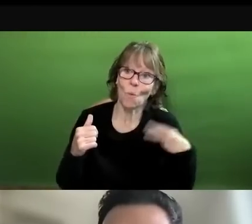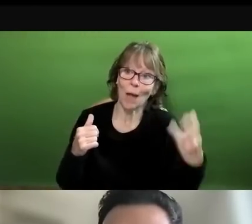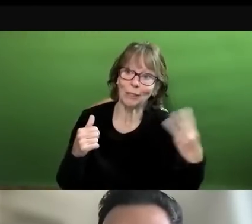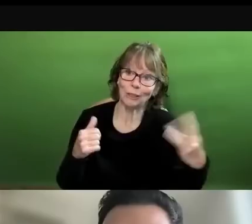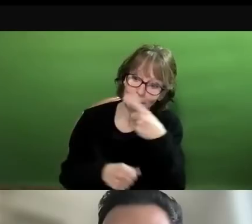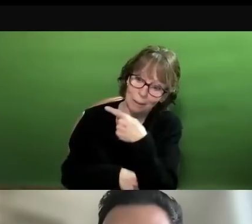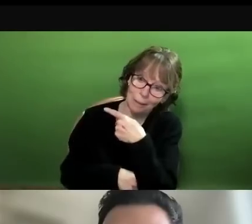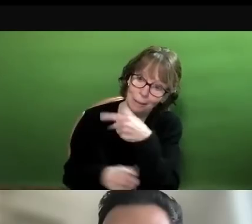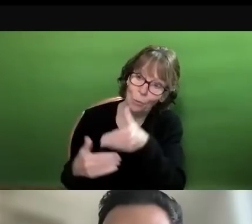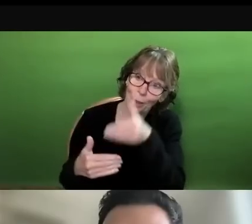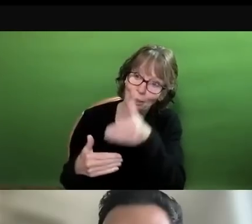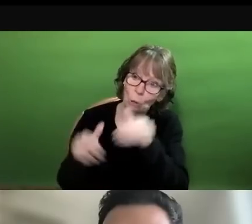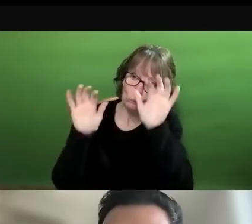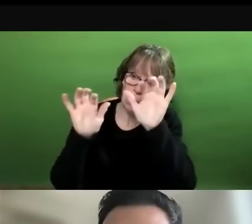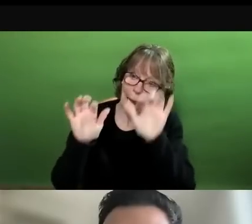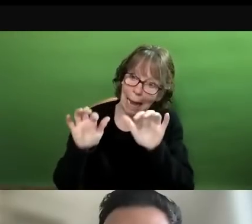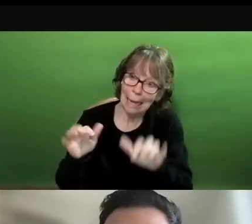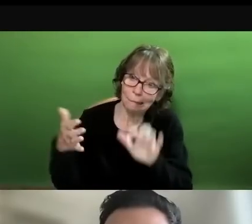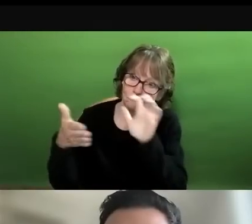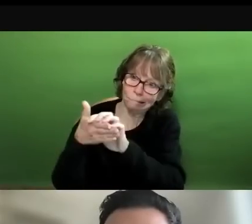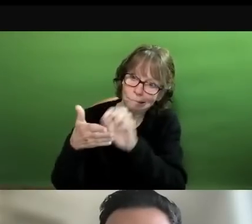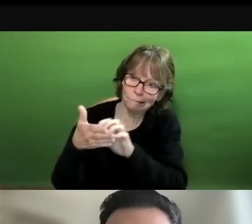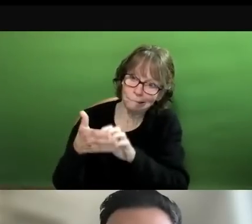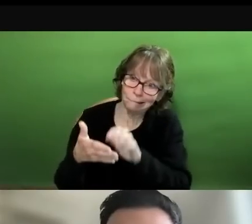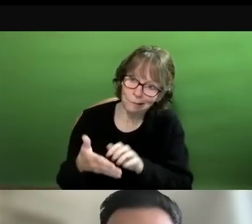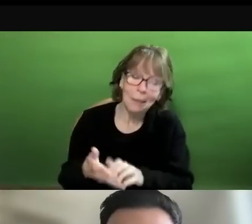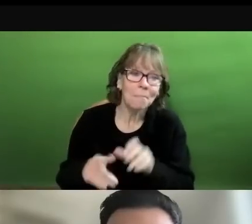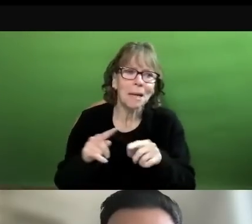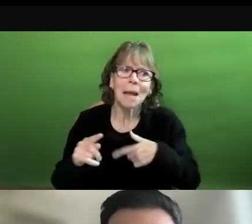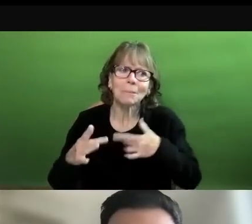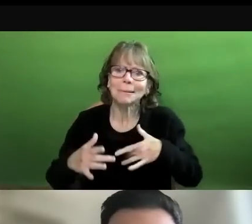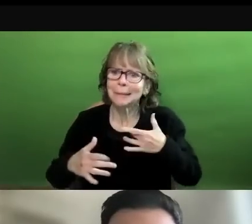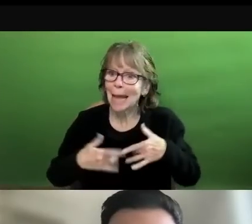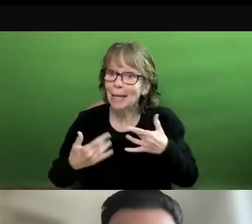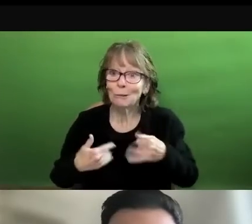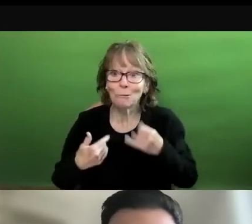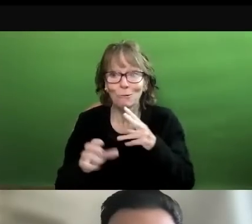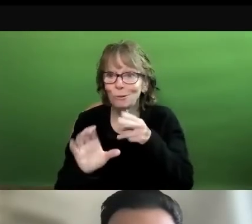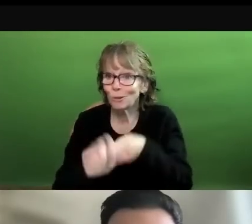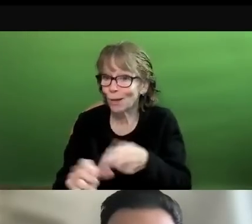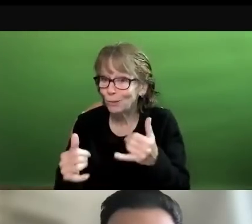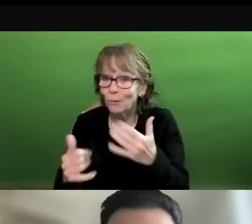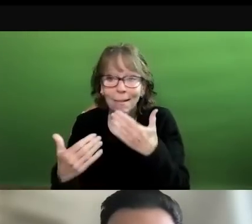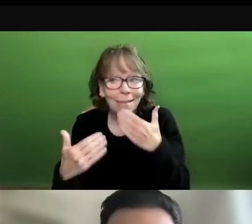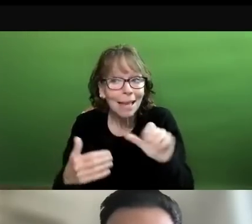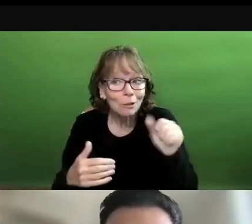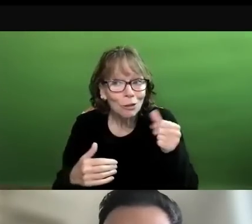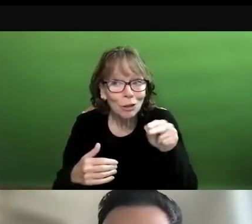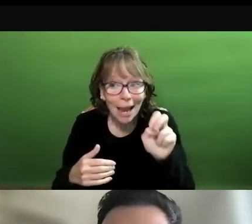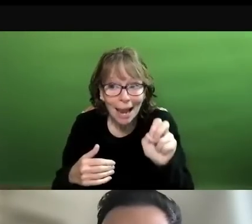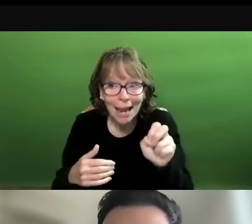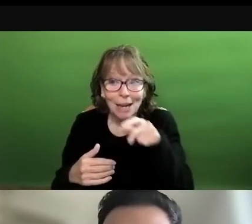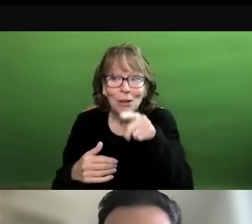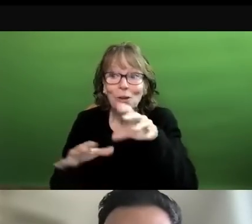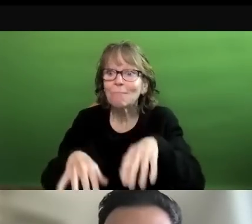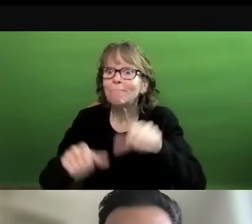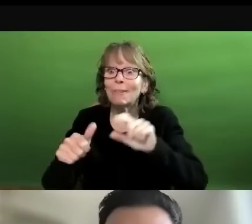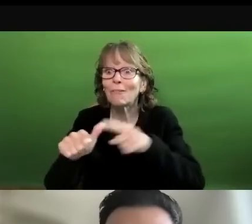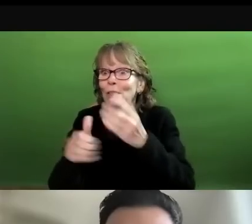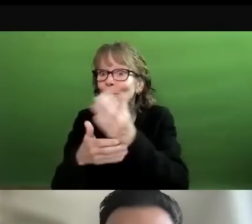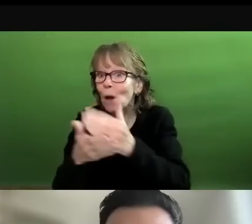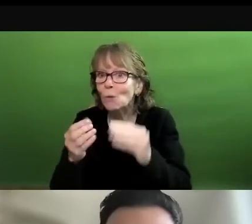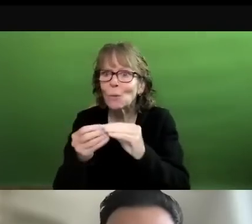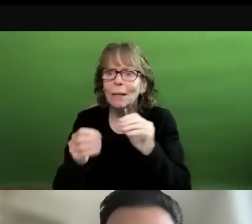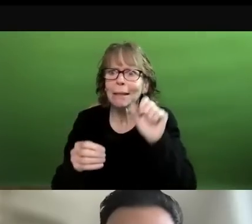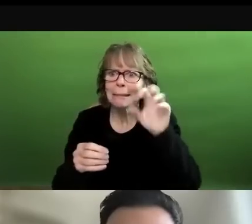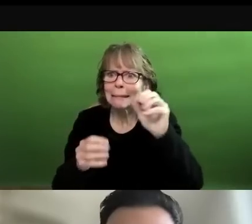with the rain coming down. So I'm excited to be here, and thank you again to Shane for doing this first part, giving us statistics.